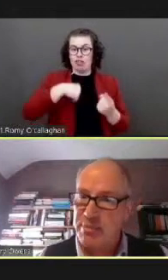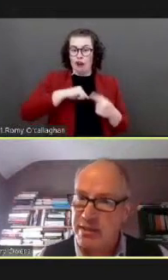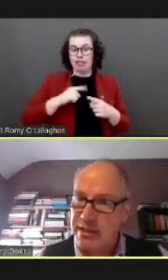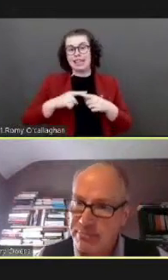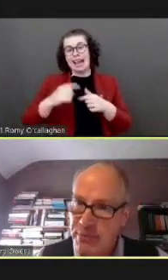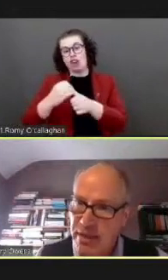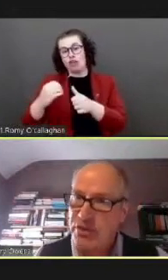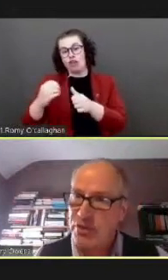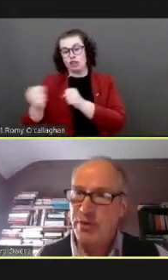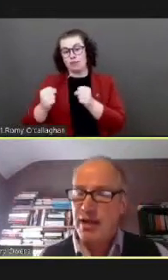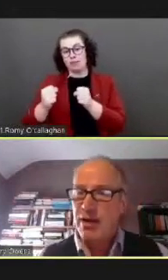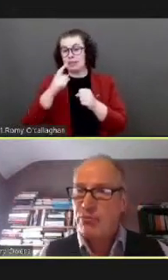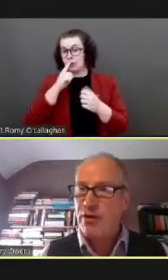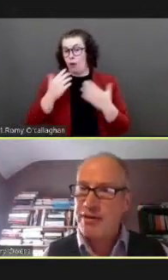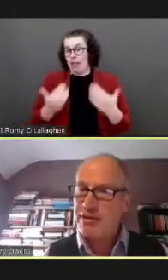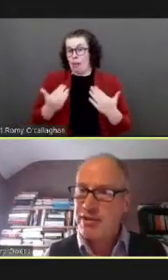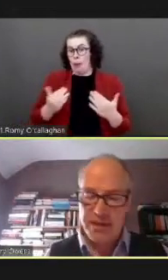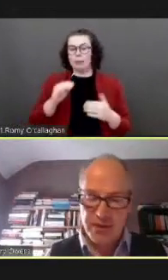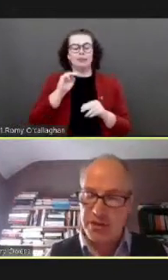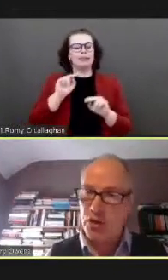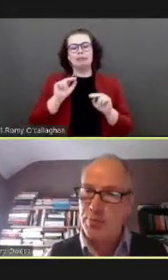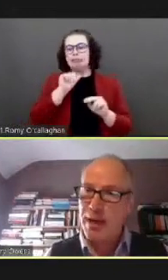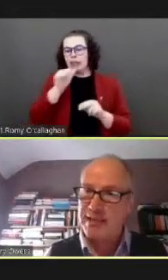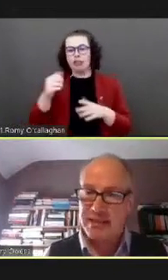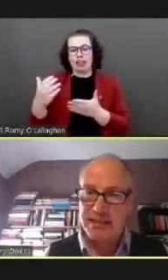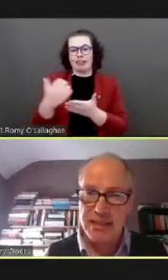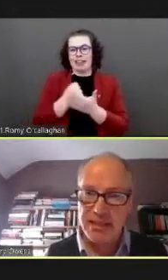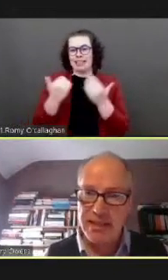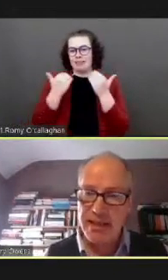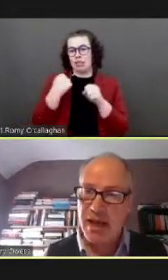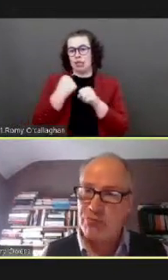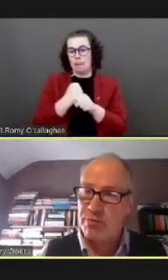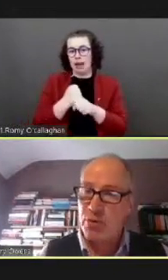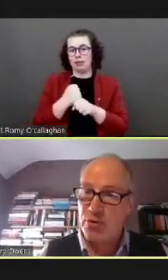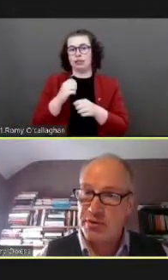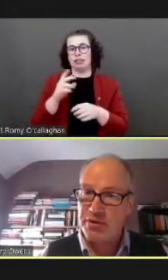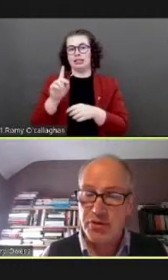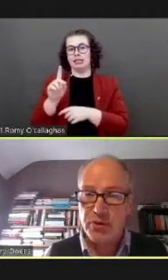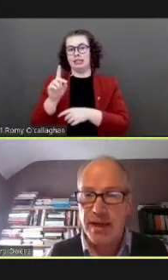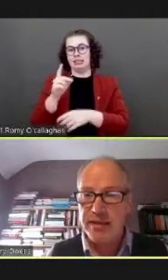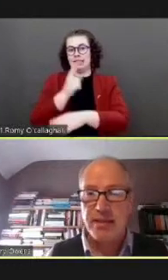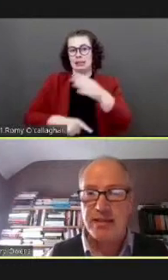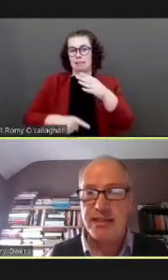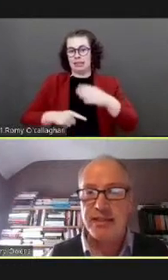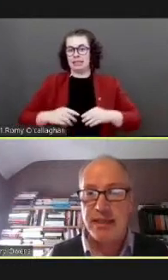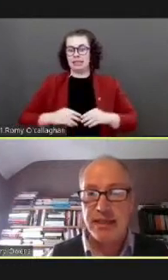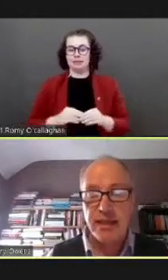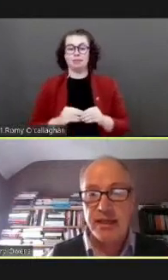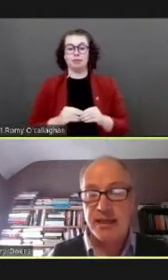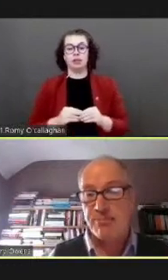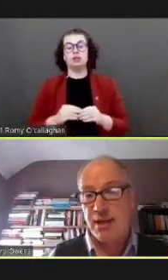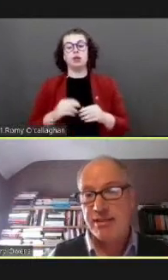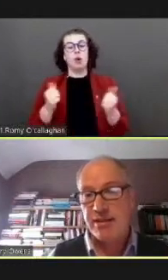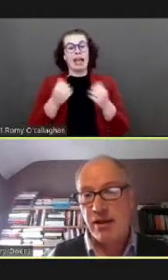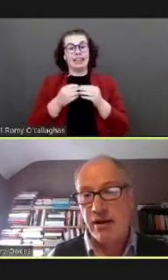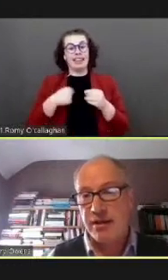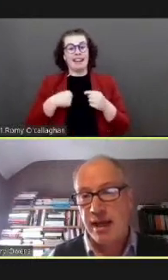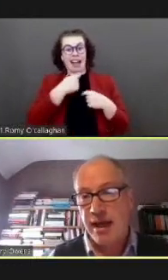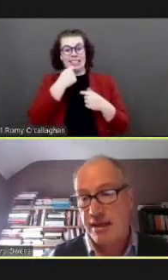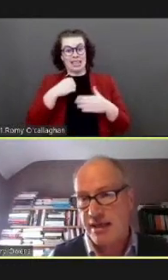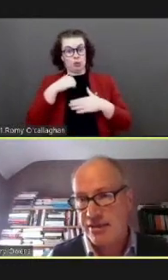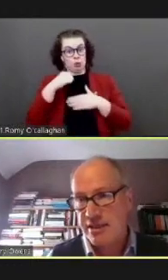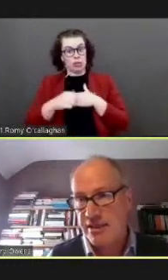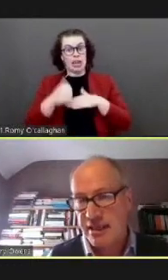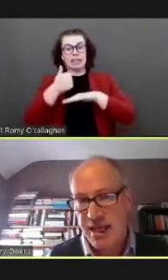on disability. So it's difficult to look back statistically and report. So anything I'll say today is based